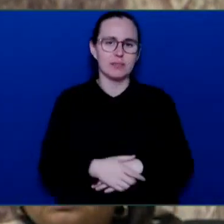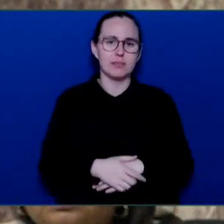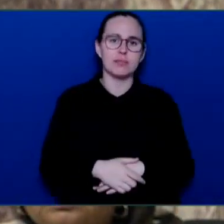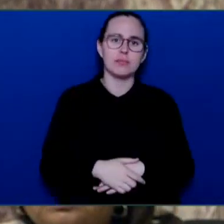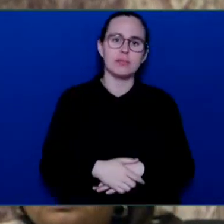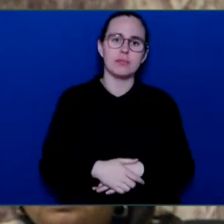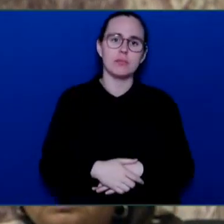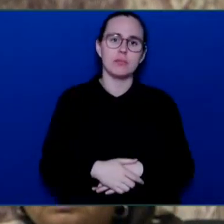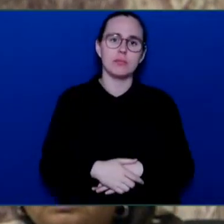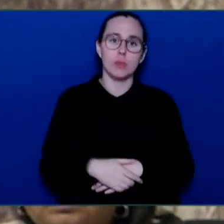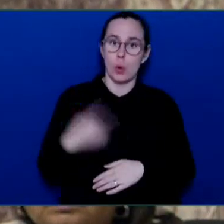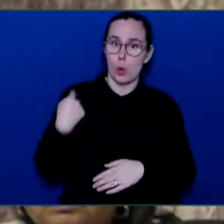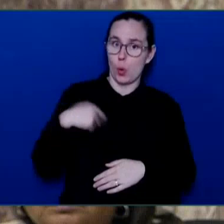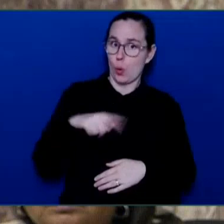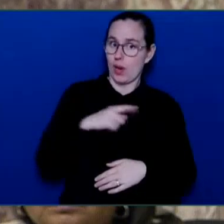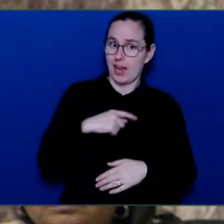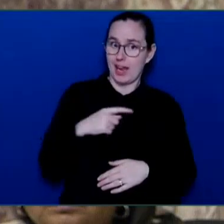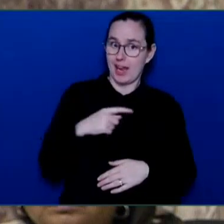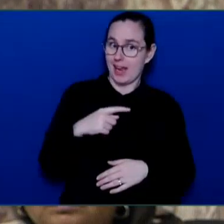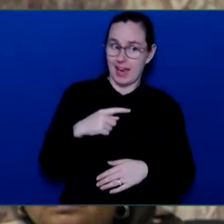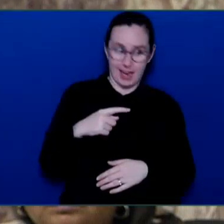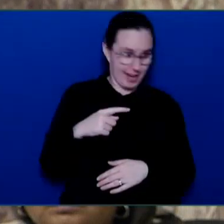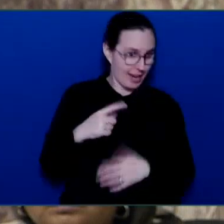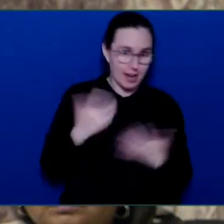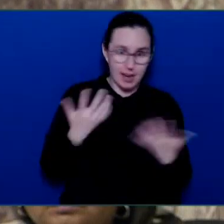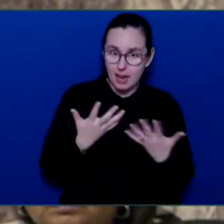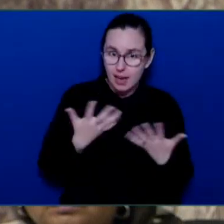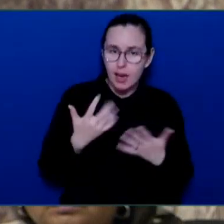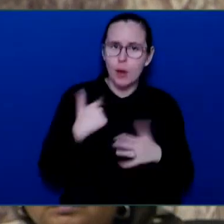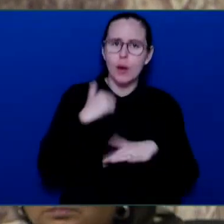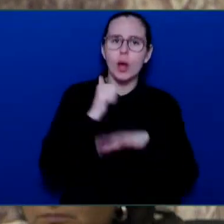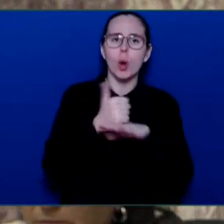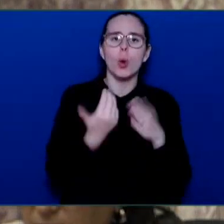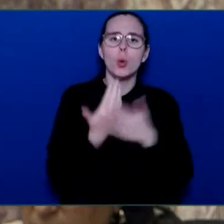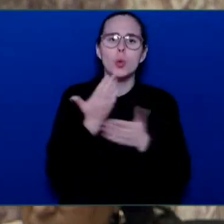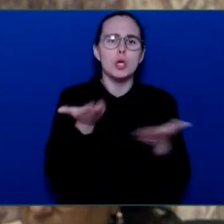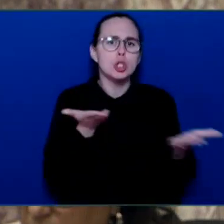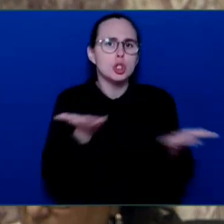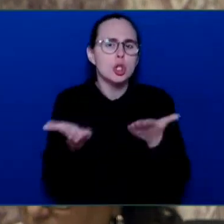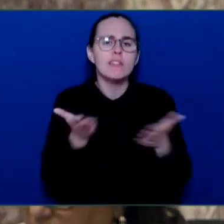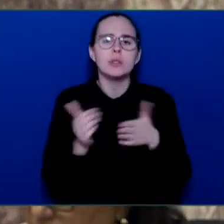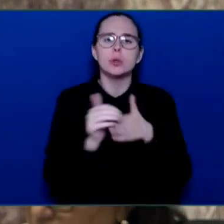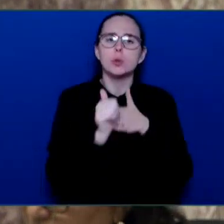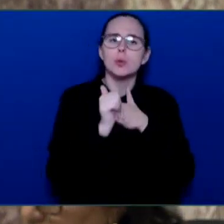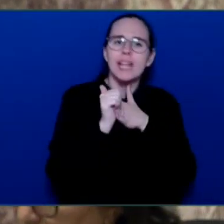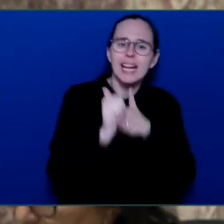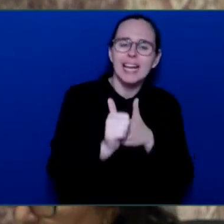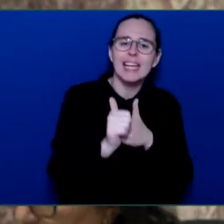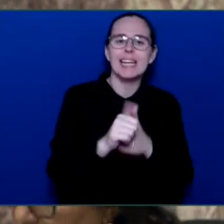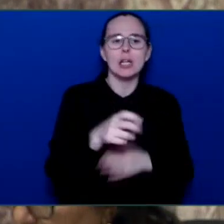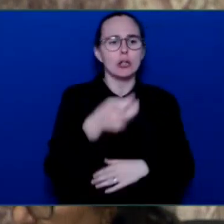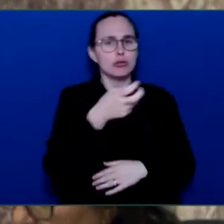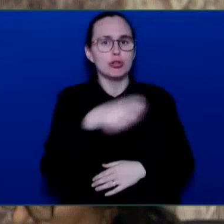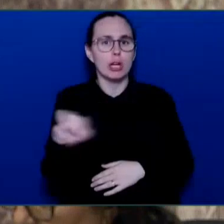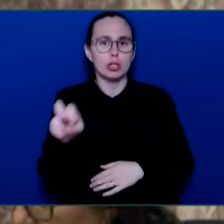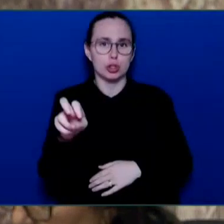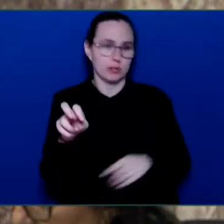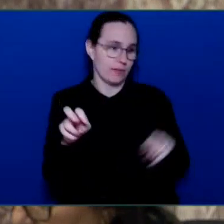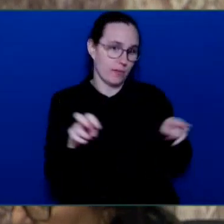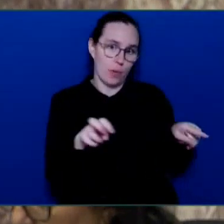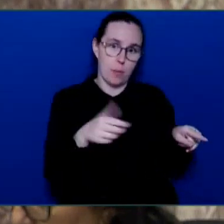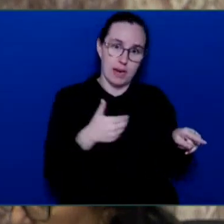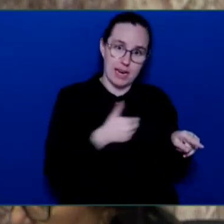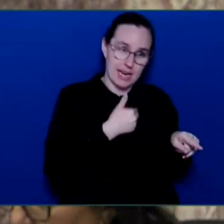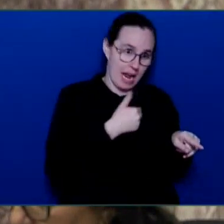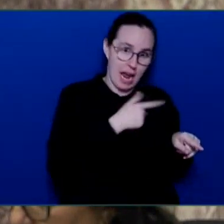and transitioning to adulthood. We have harmonised the rates for in-care and out-of-care, and we're changing the whole of the in-care